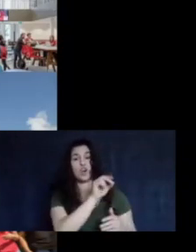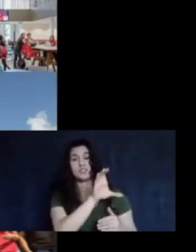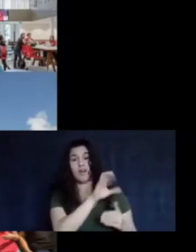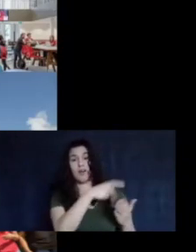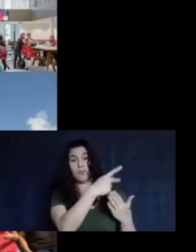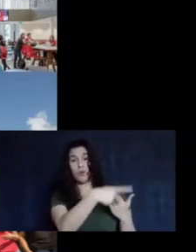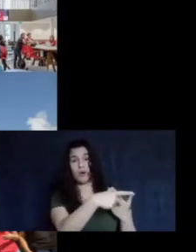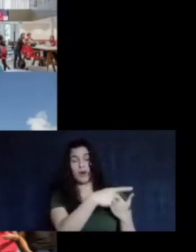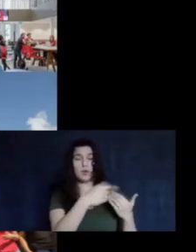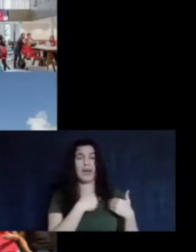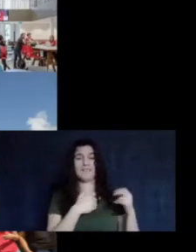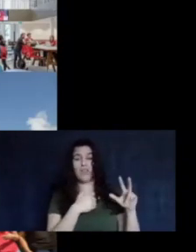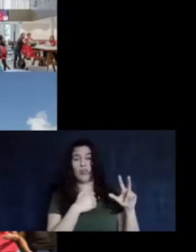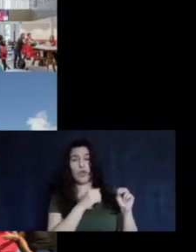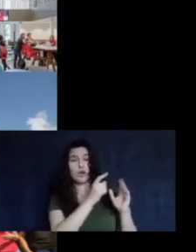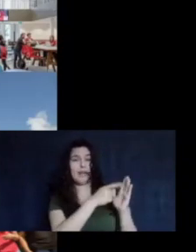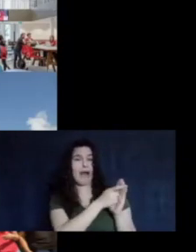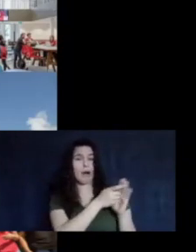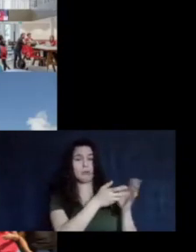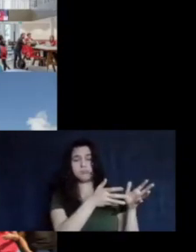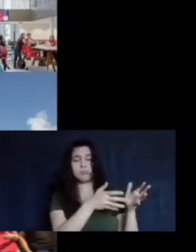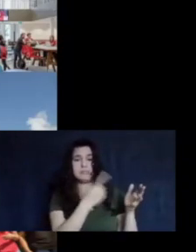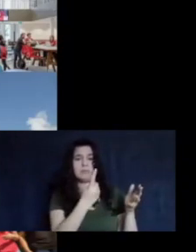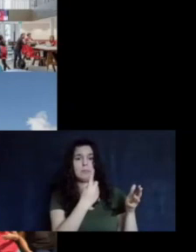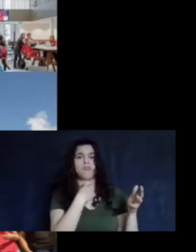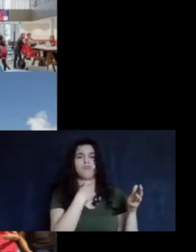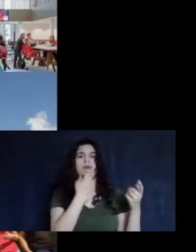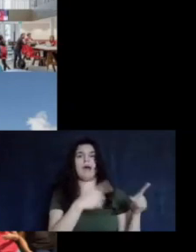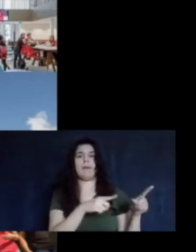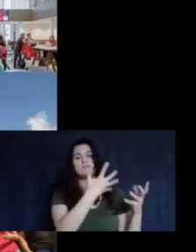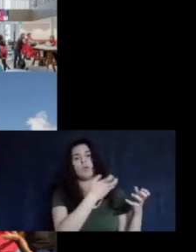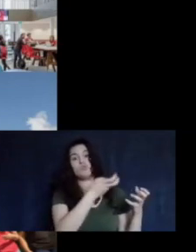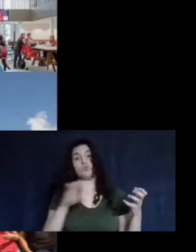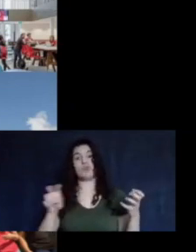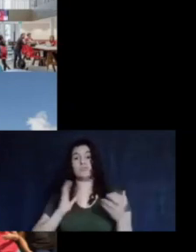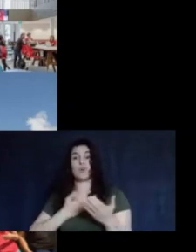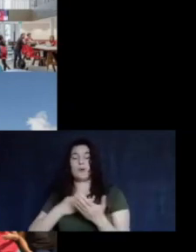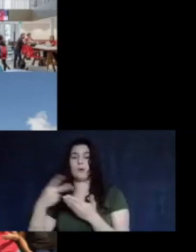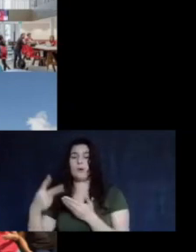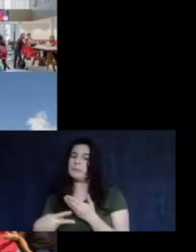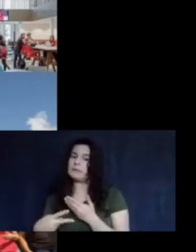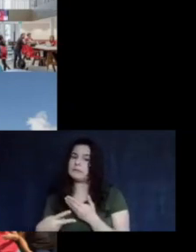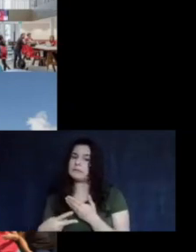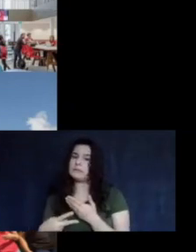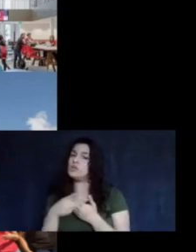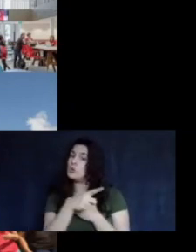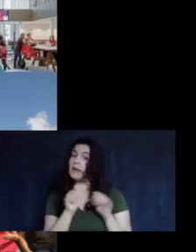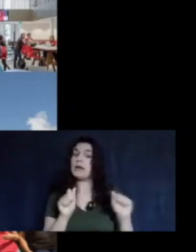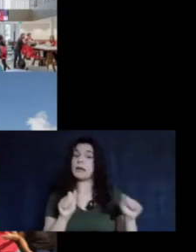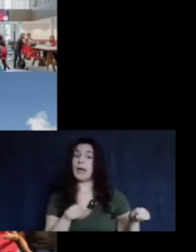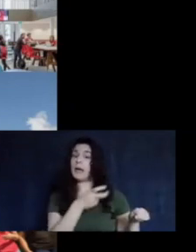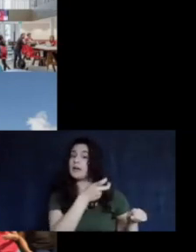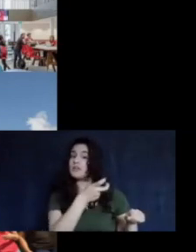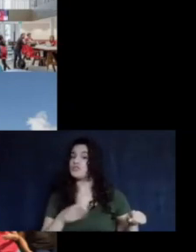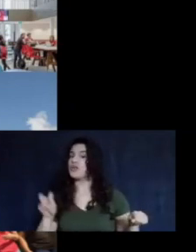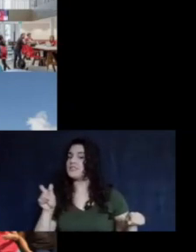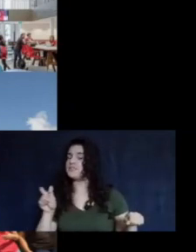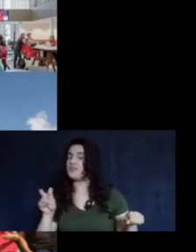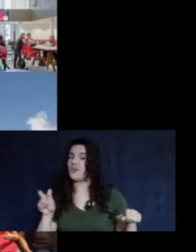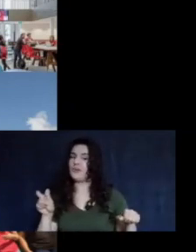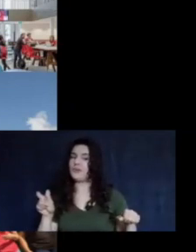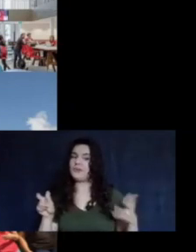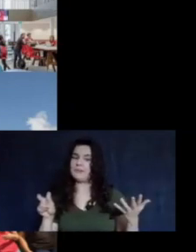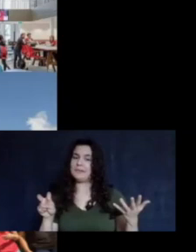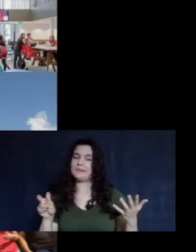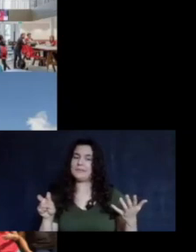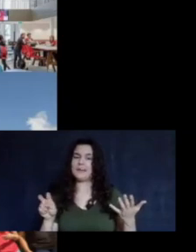have 30 hours under your belt and something happens, you want to transfer to our program, you can in fact transfer. And we would